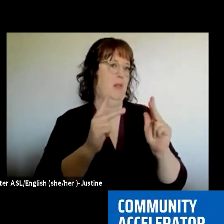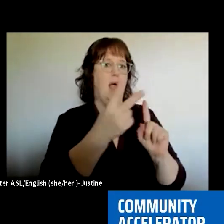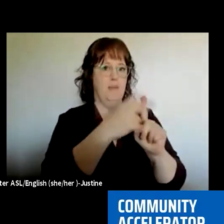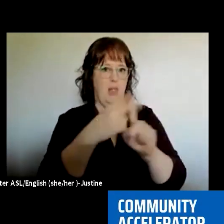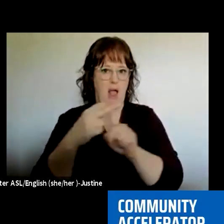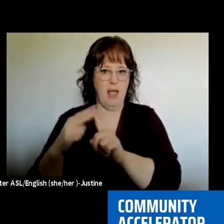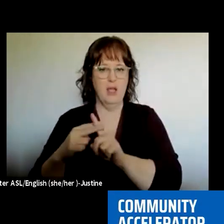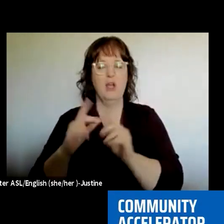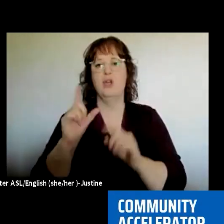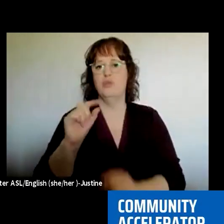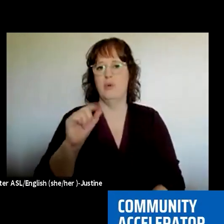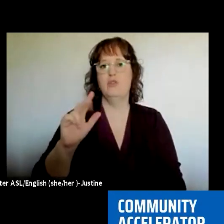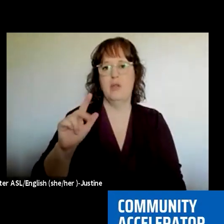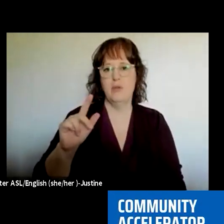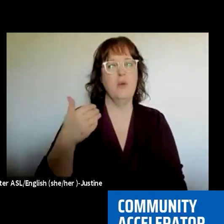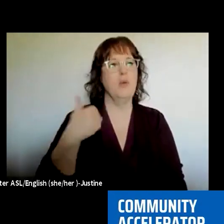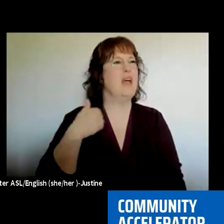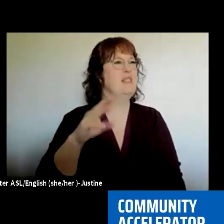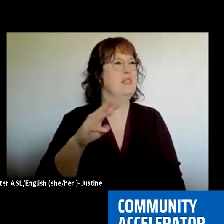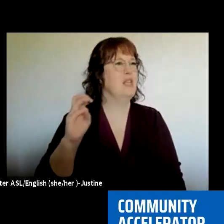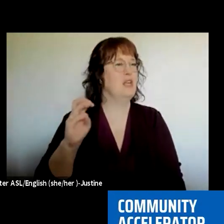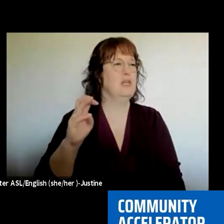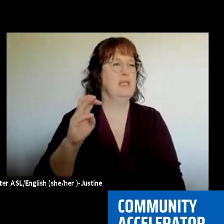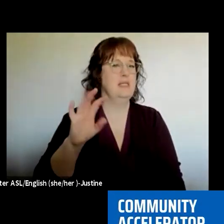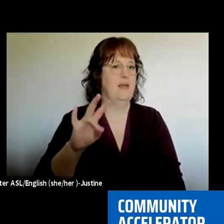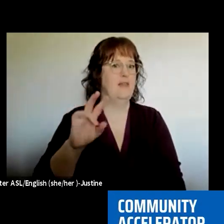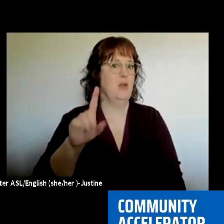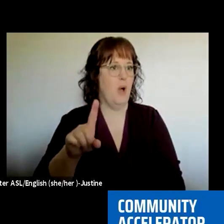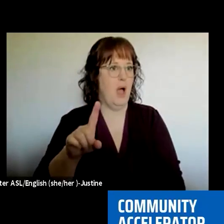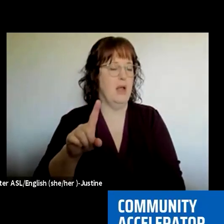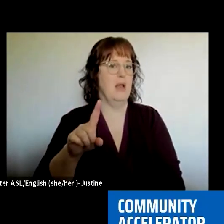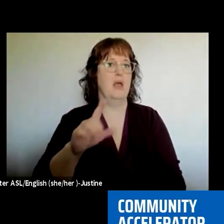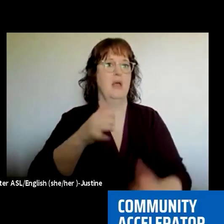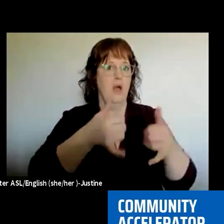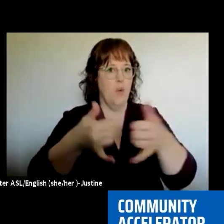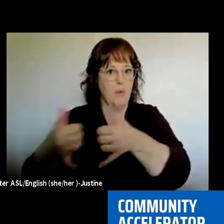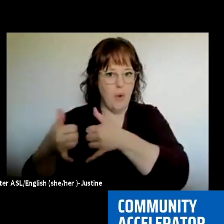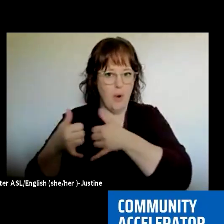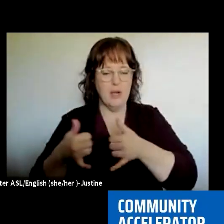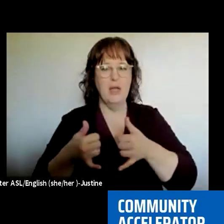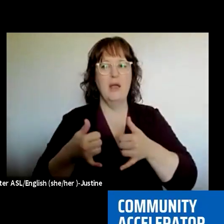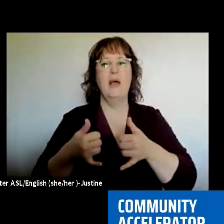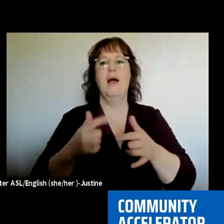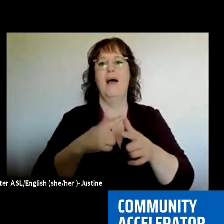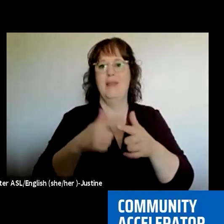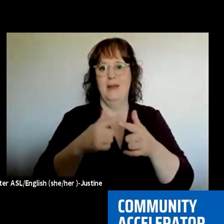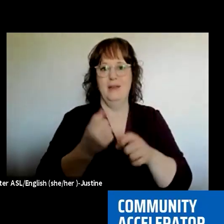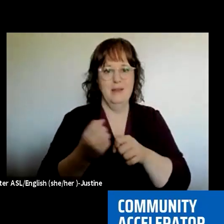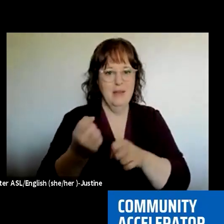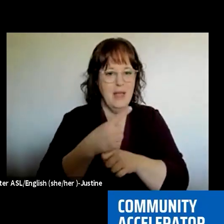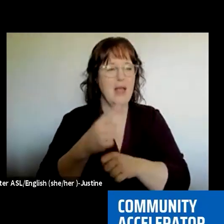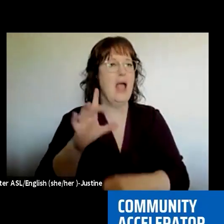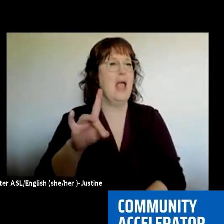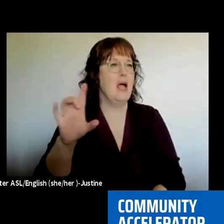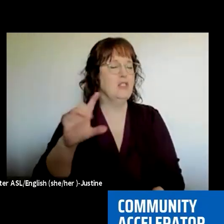we funded 671 grantees, and then in 2024, we funded 811. So we do